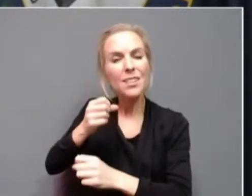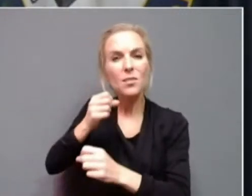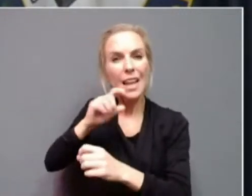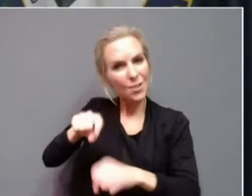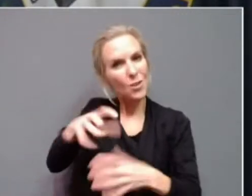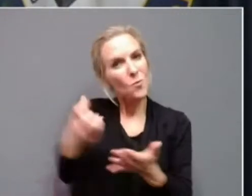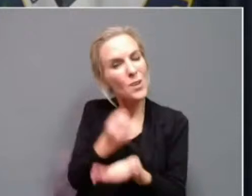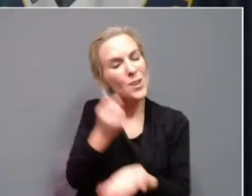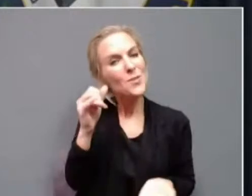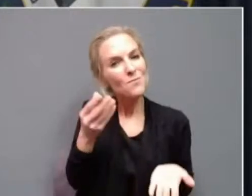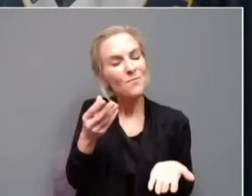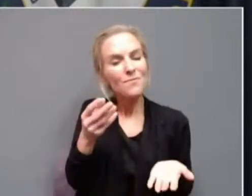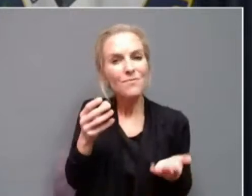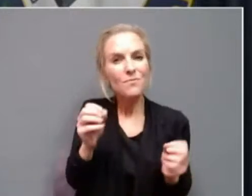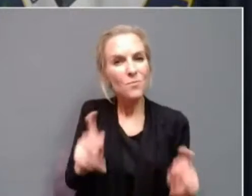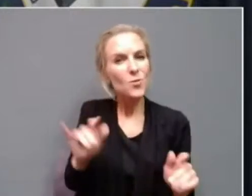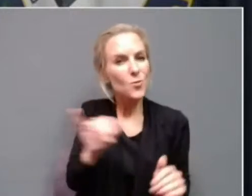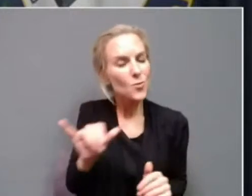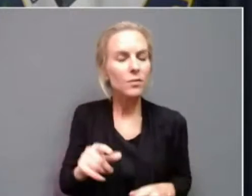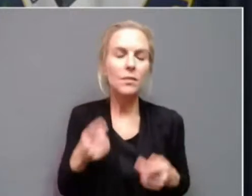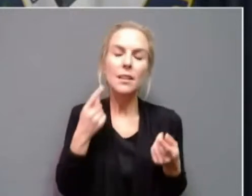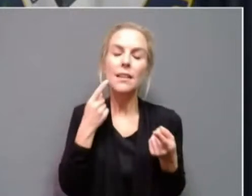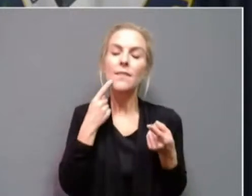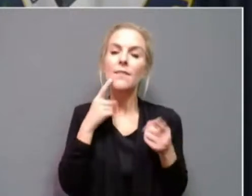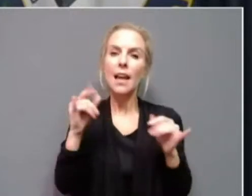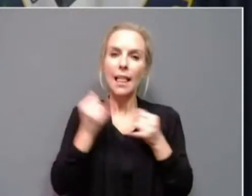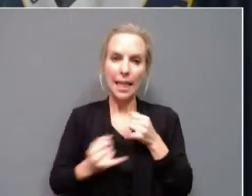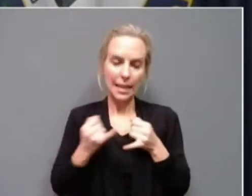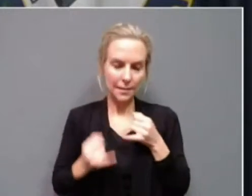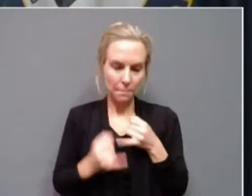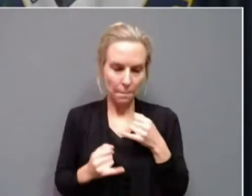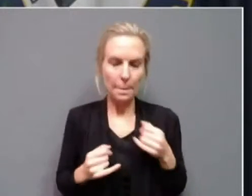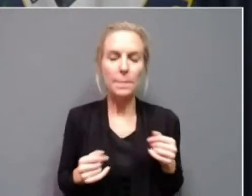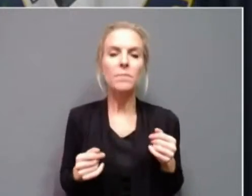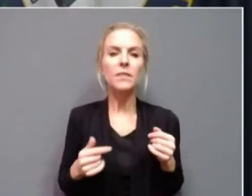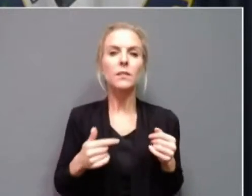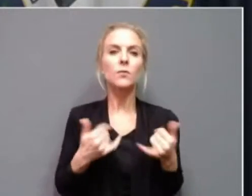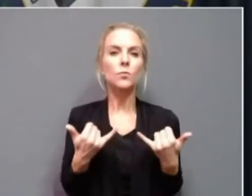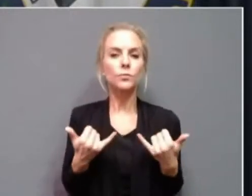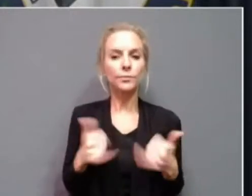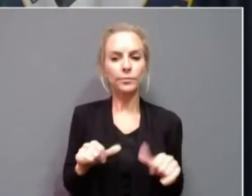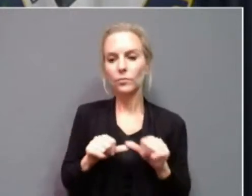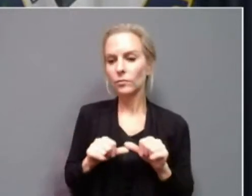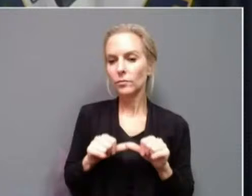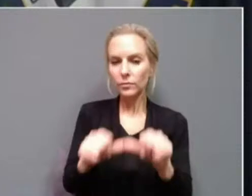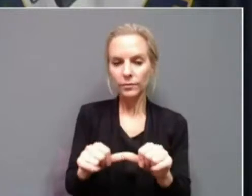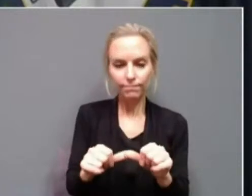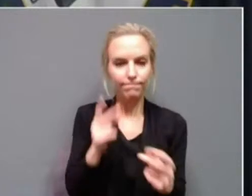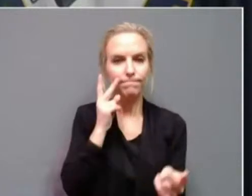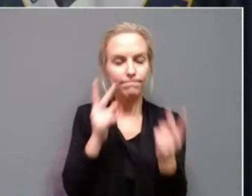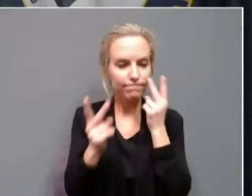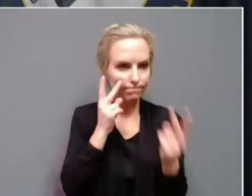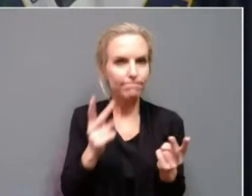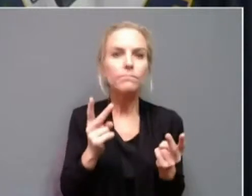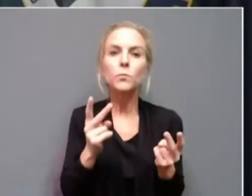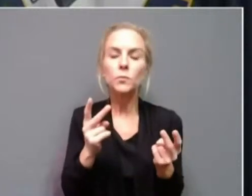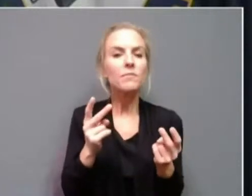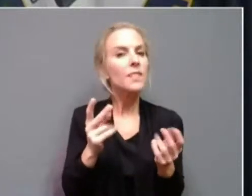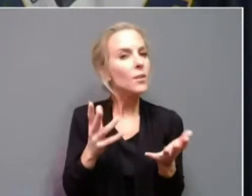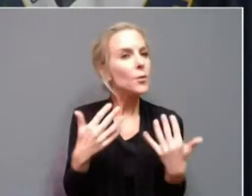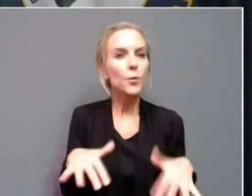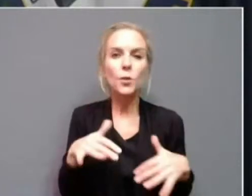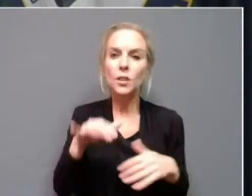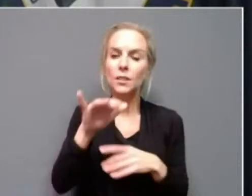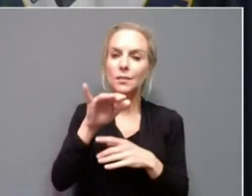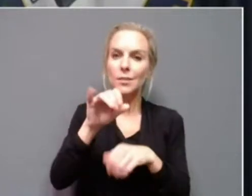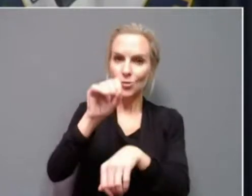And finally, today, we continue to see incredible job growth